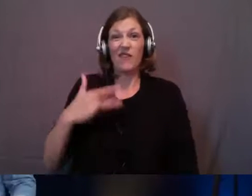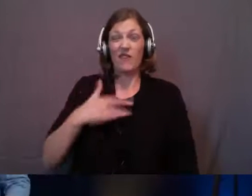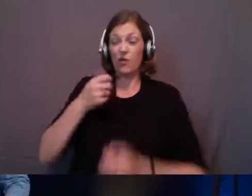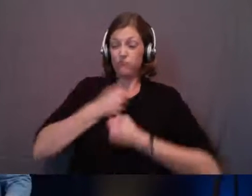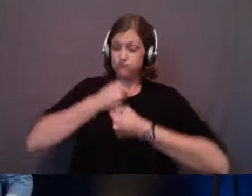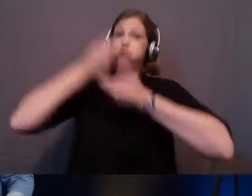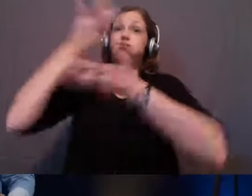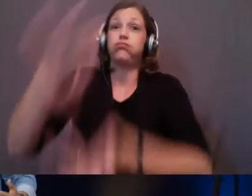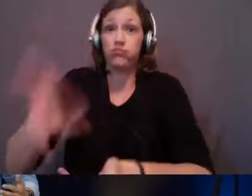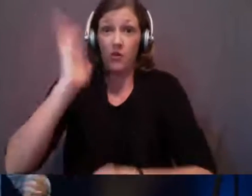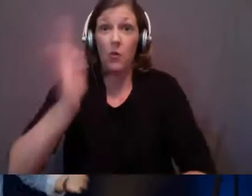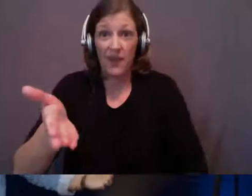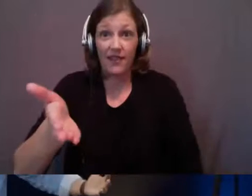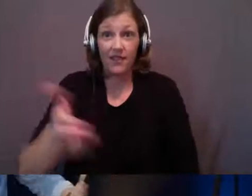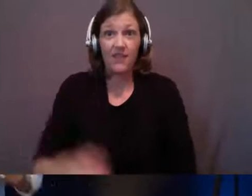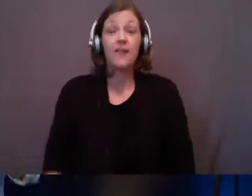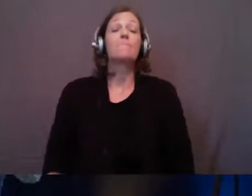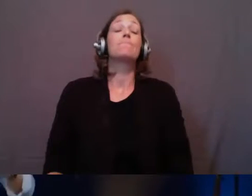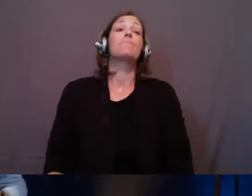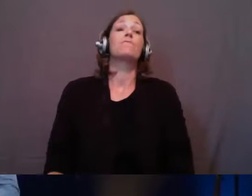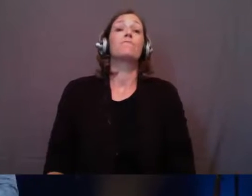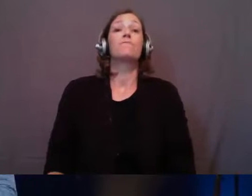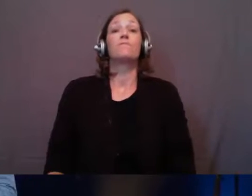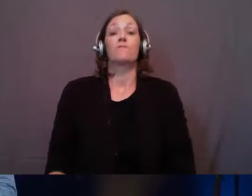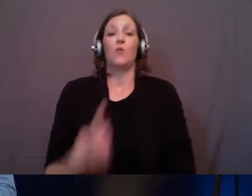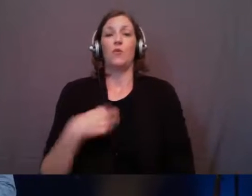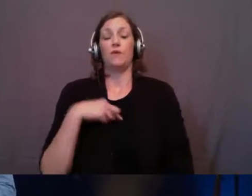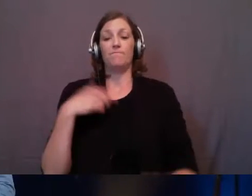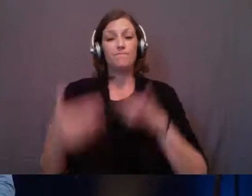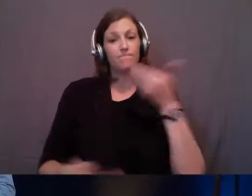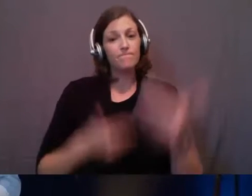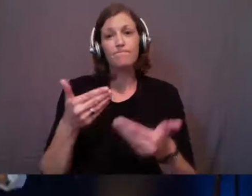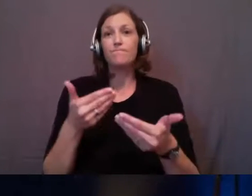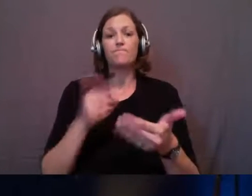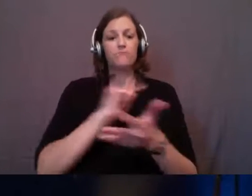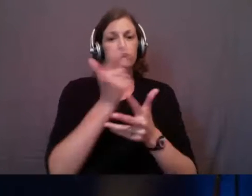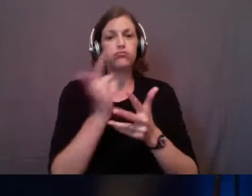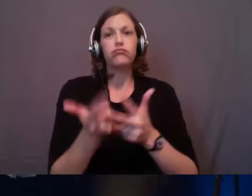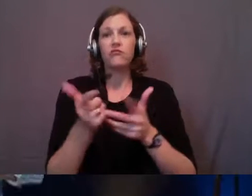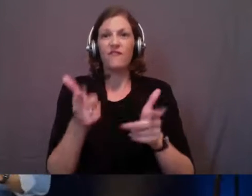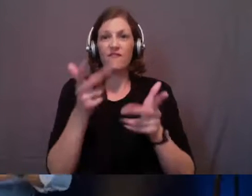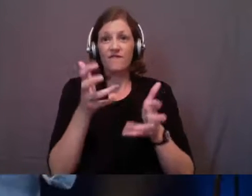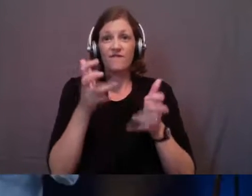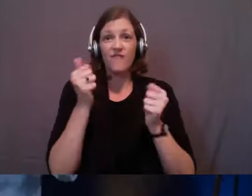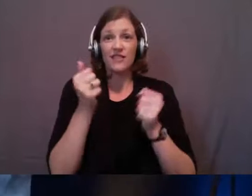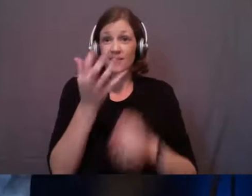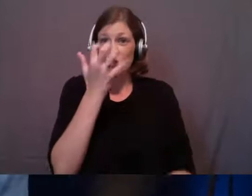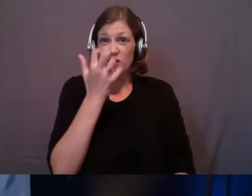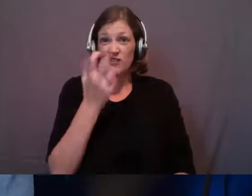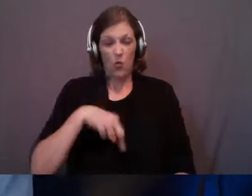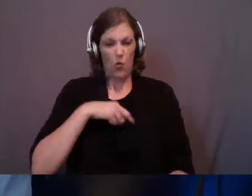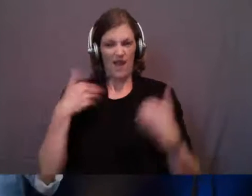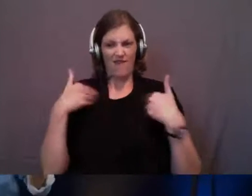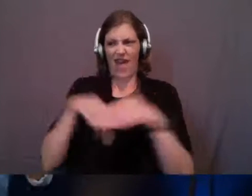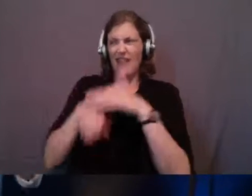out. So as we walk through Fast and Furious, I want us to understand that we have access to the power of who